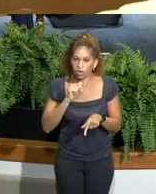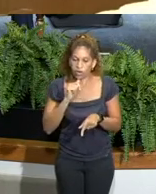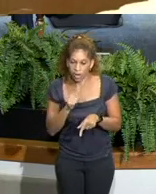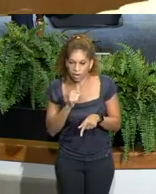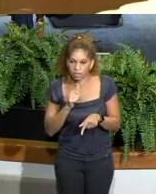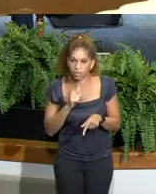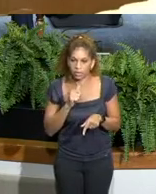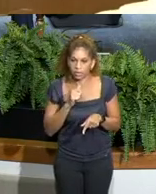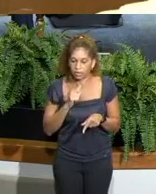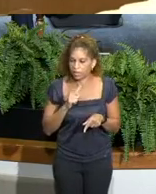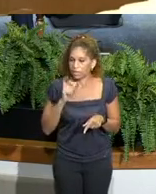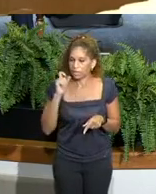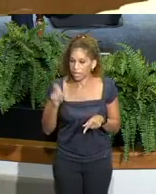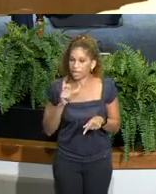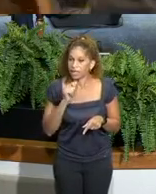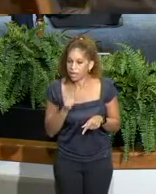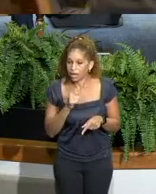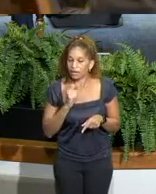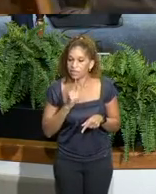Yeah.